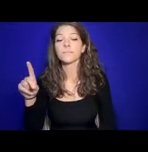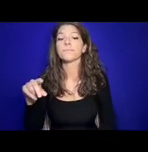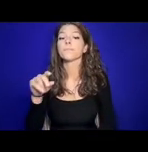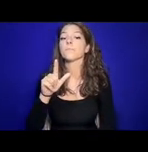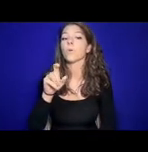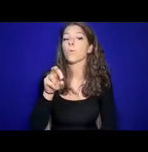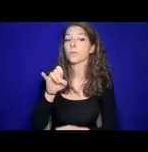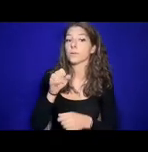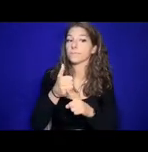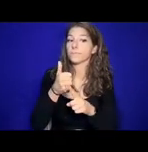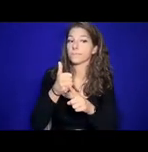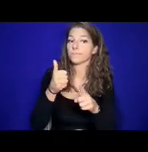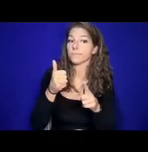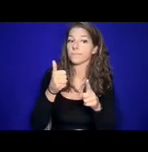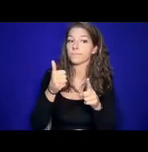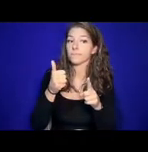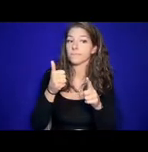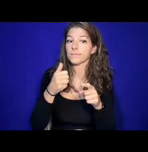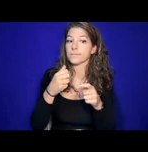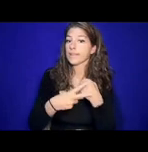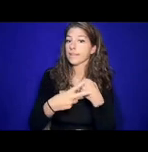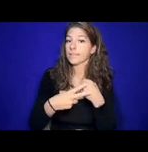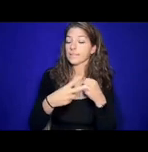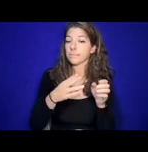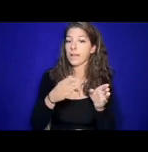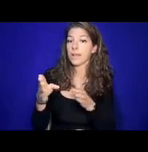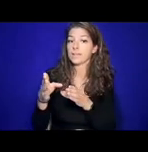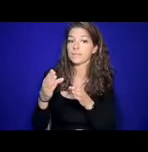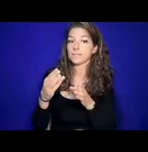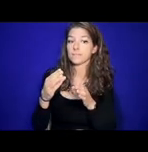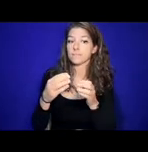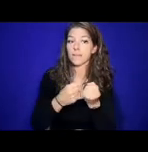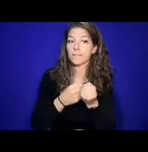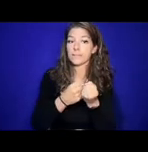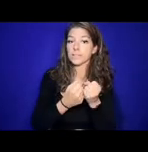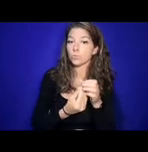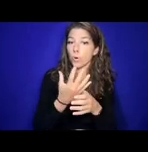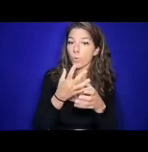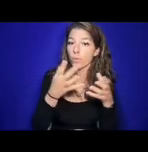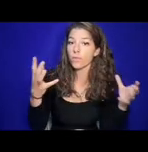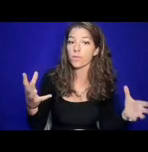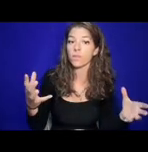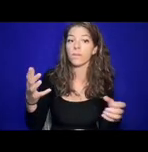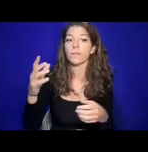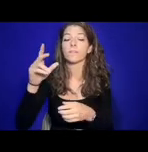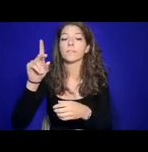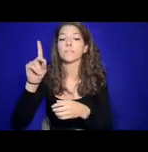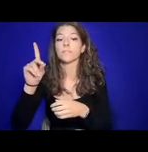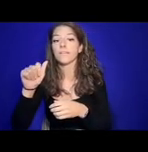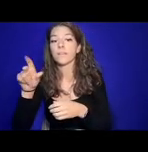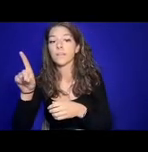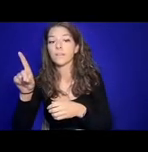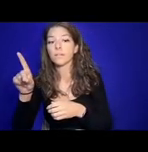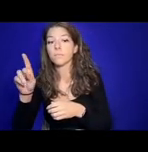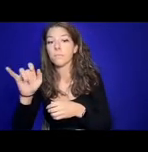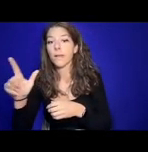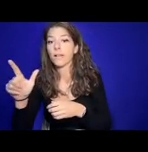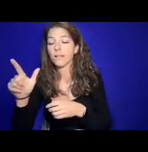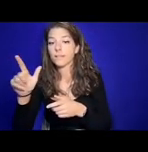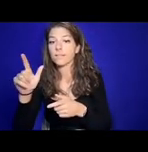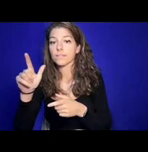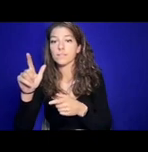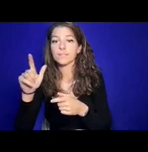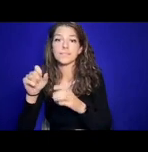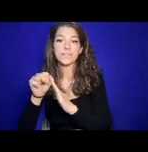the director of the ABLE Savings Plan, Advocacy and Growth at Ascensus, and David Bell is the vice president of Vestwell